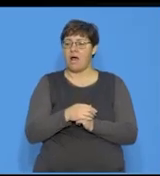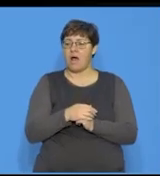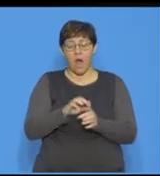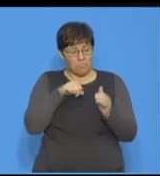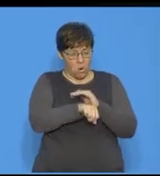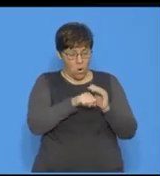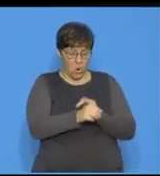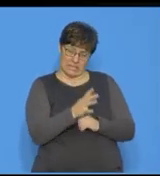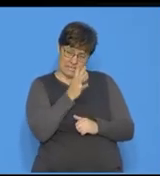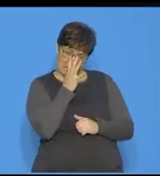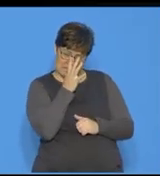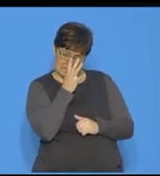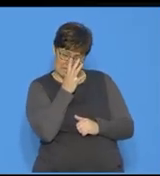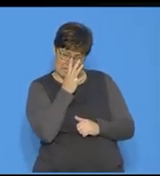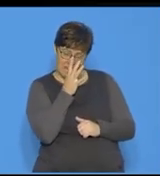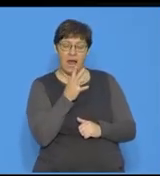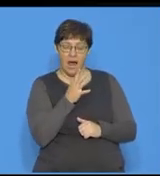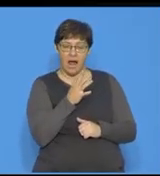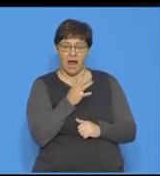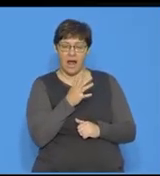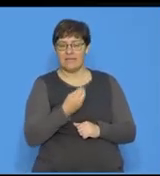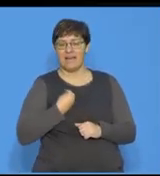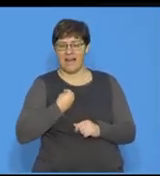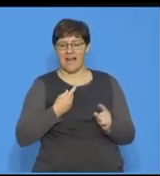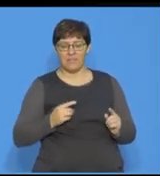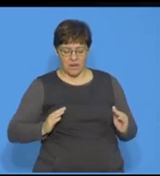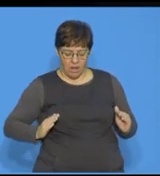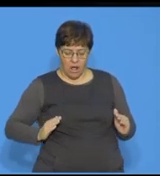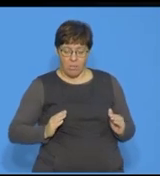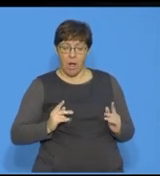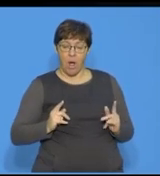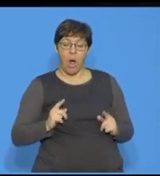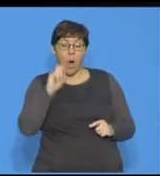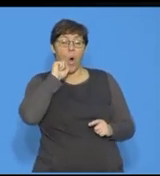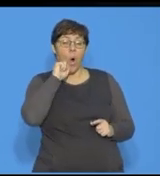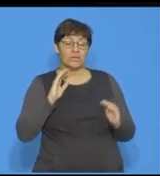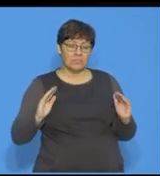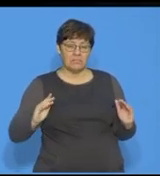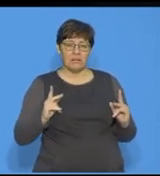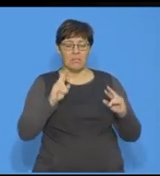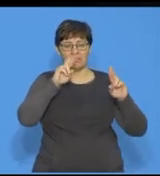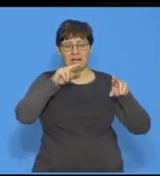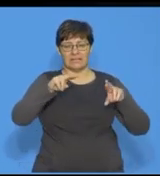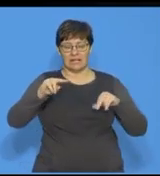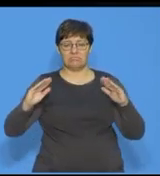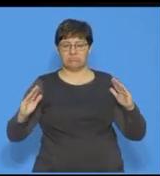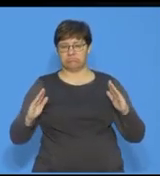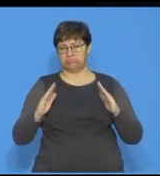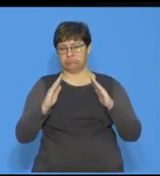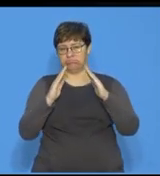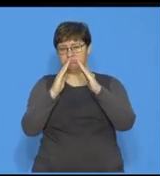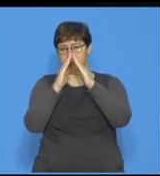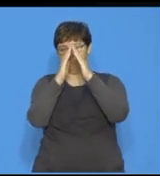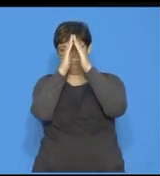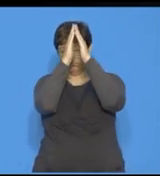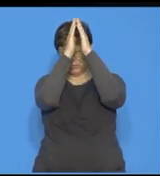children in the population, we see this typical pyramid structure. When we